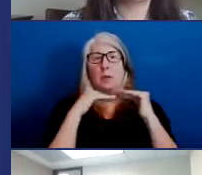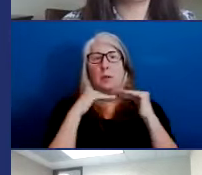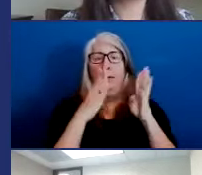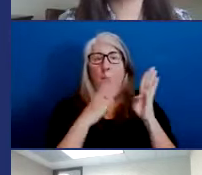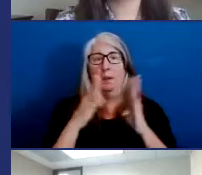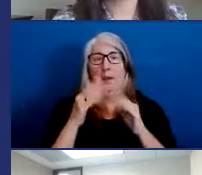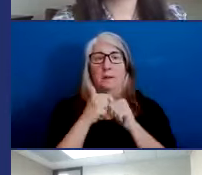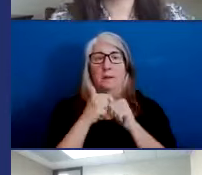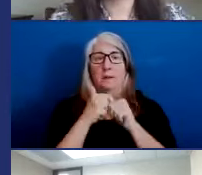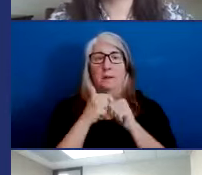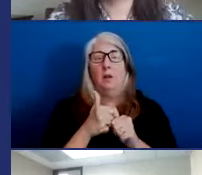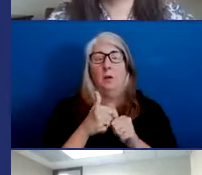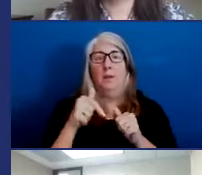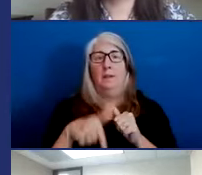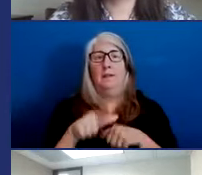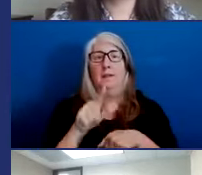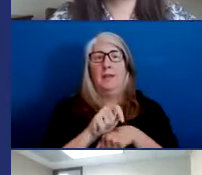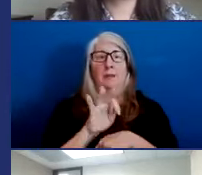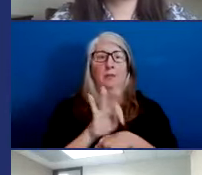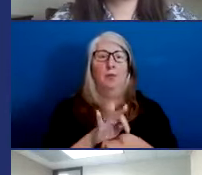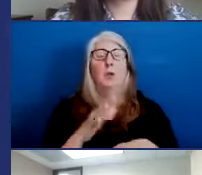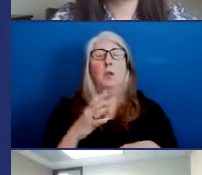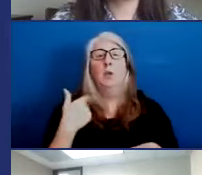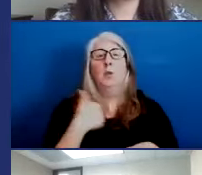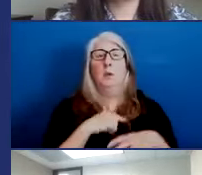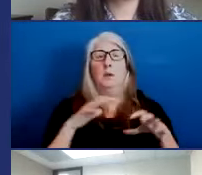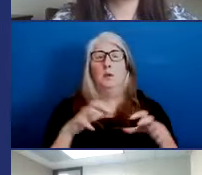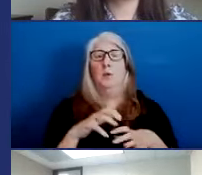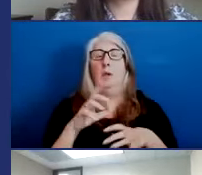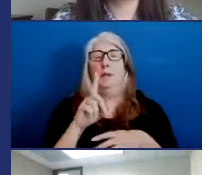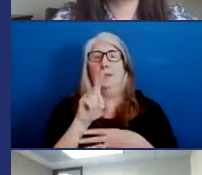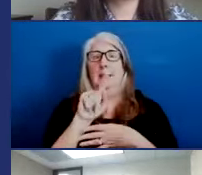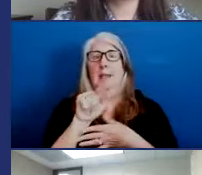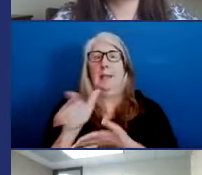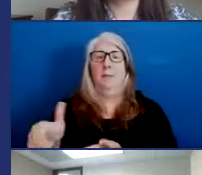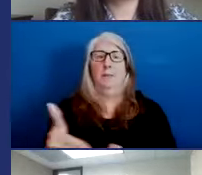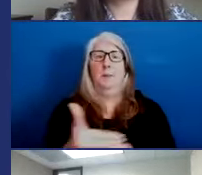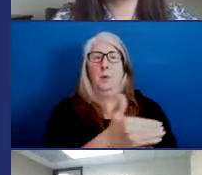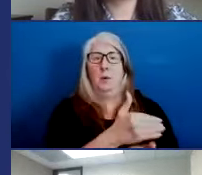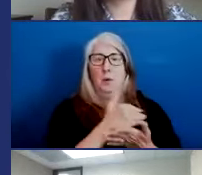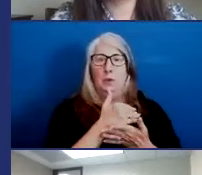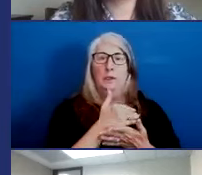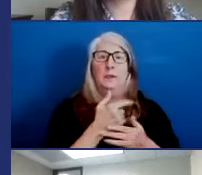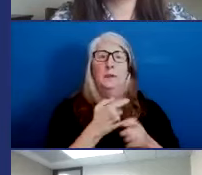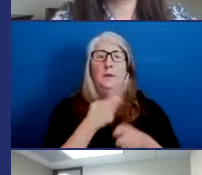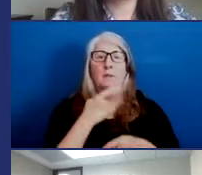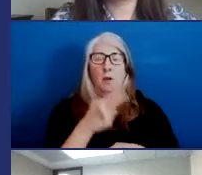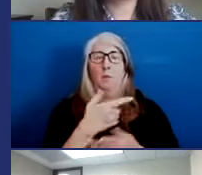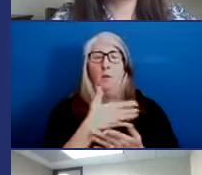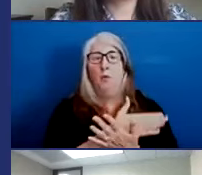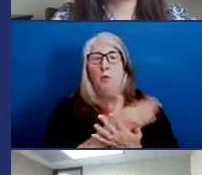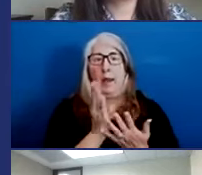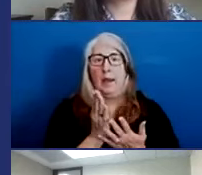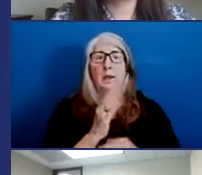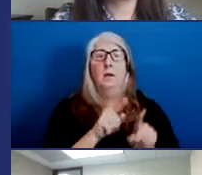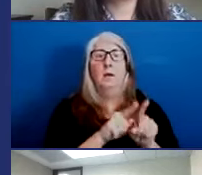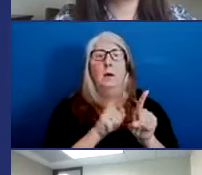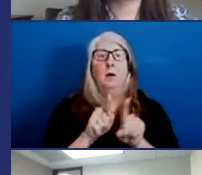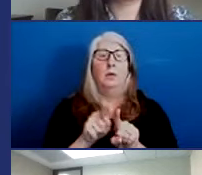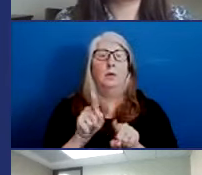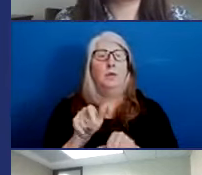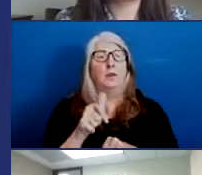this task force, what we need to do. So we were pulling data from the Ray, but then we also came across, there's a site, and I